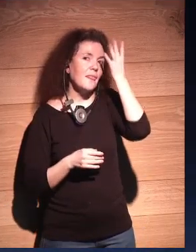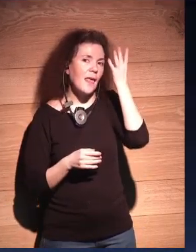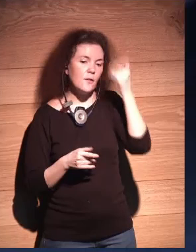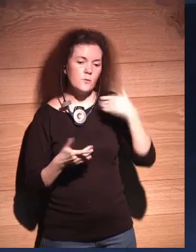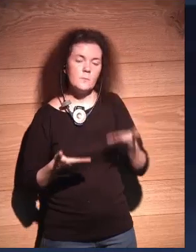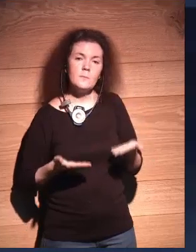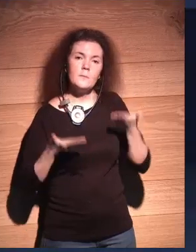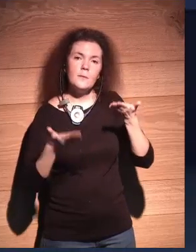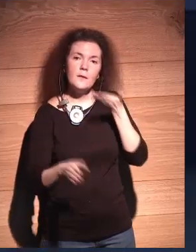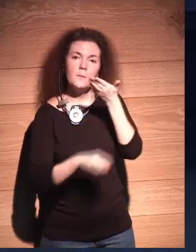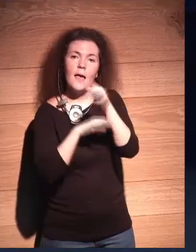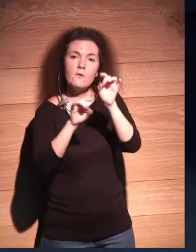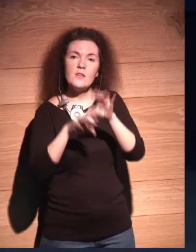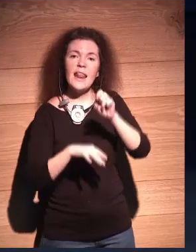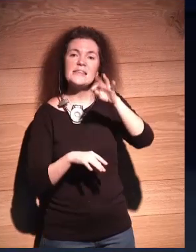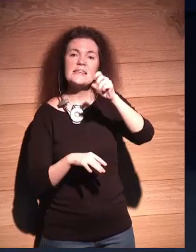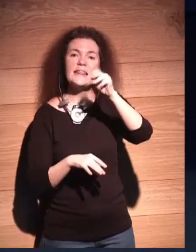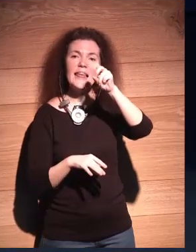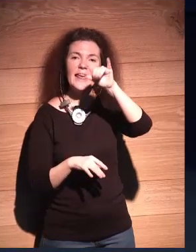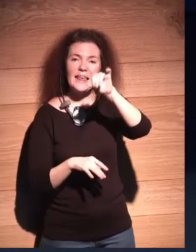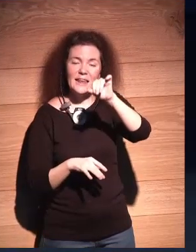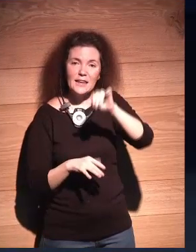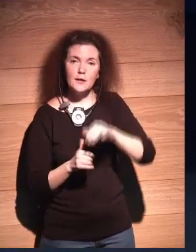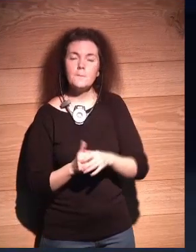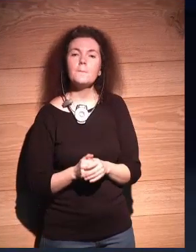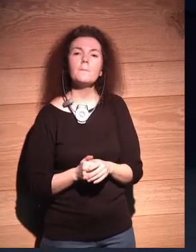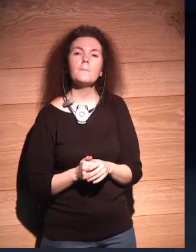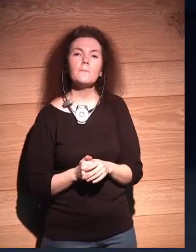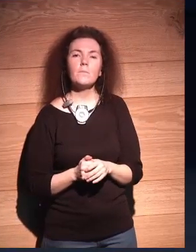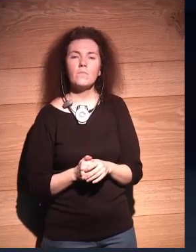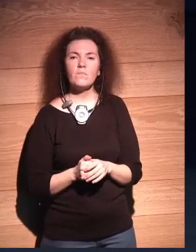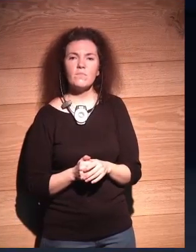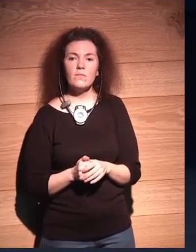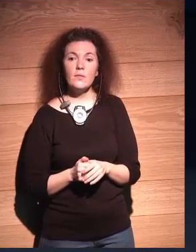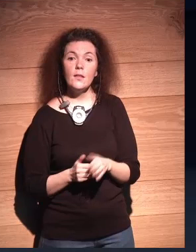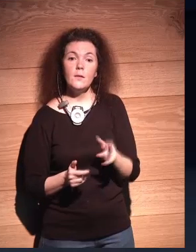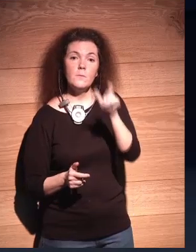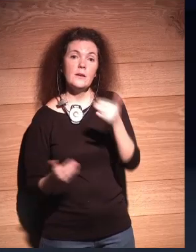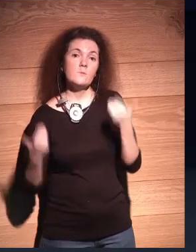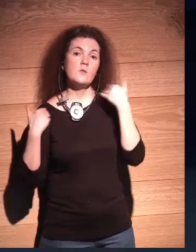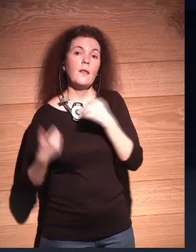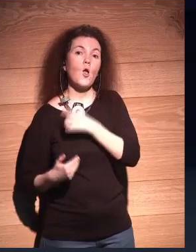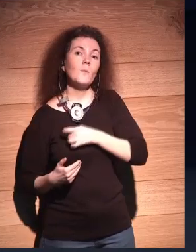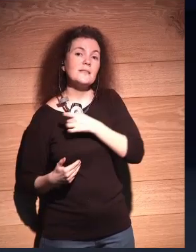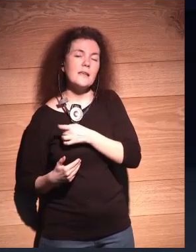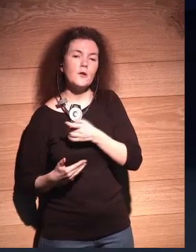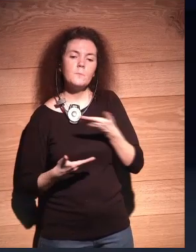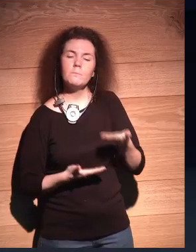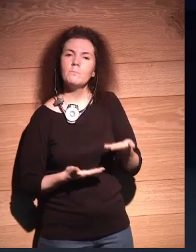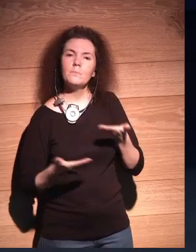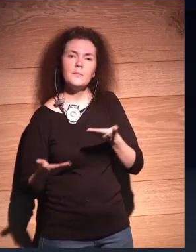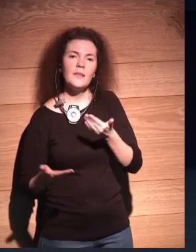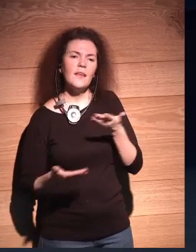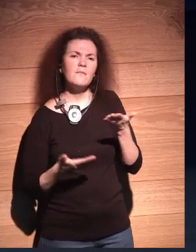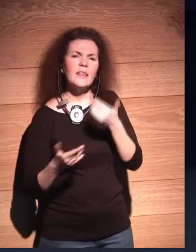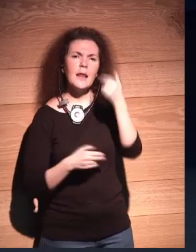be the curator of a big festival. So I got to invite artists and writers and painters and